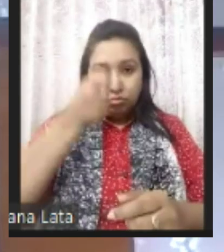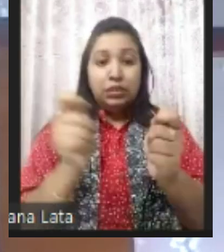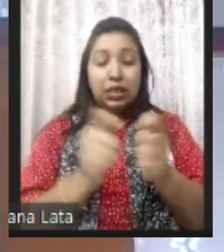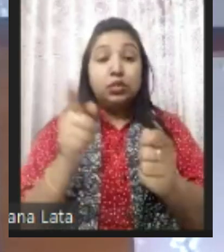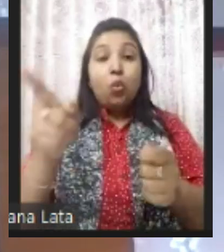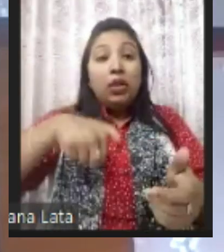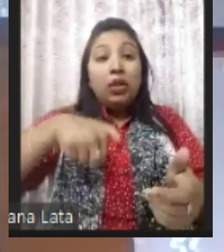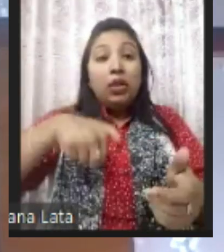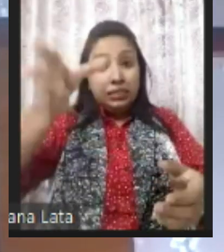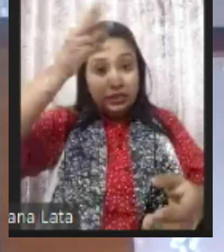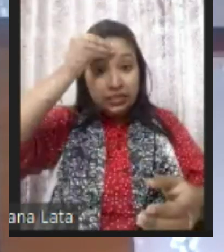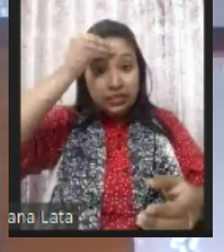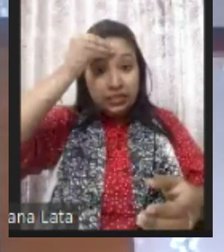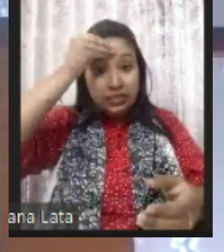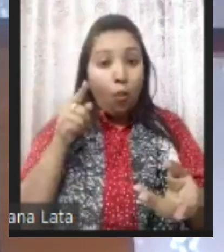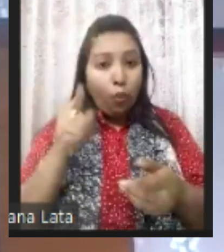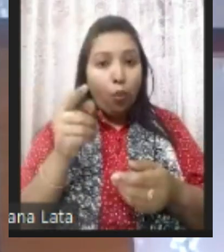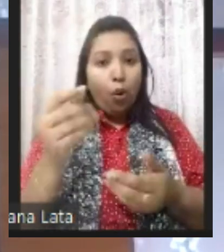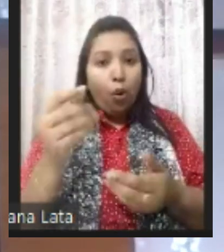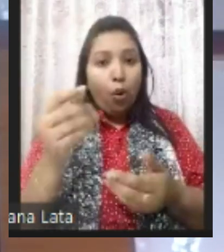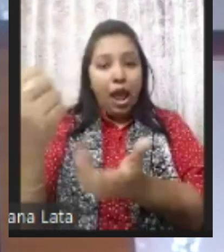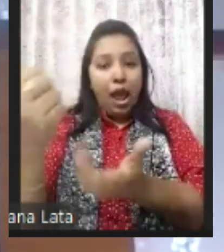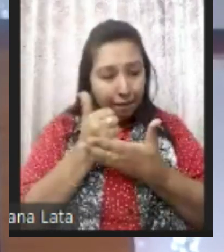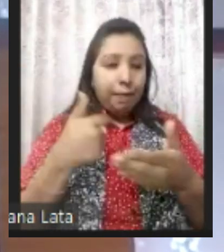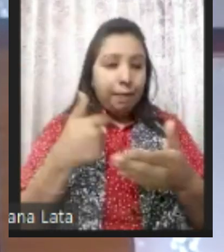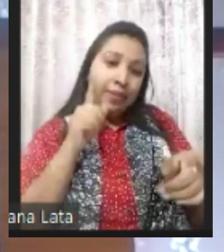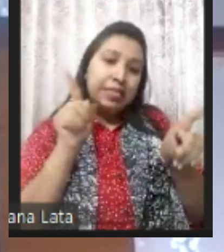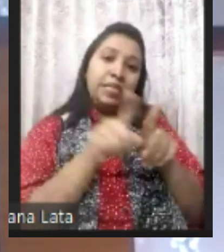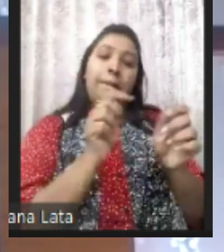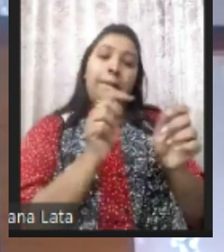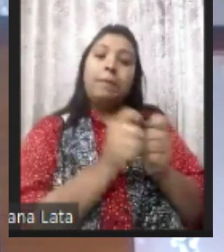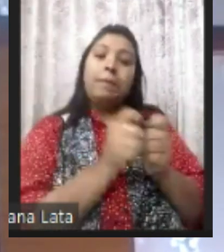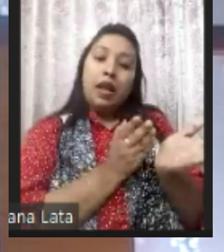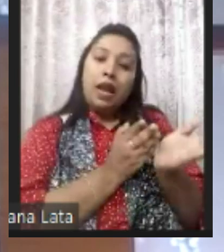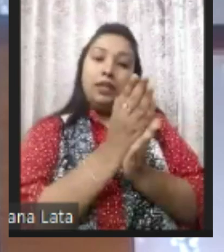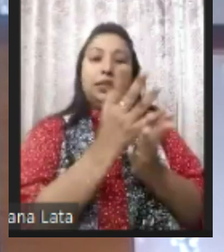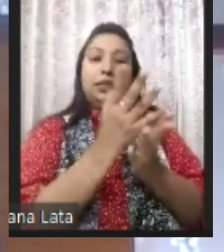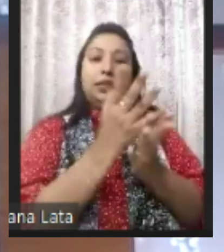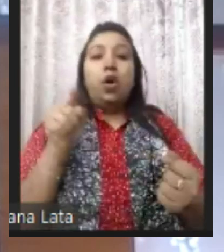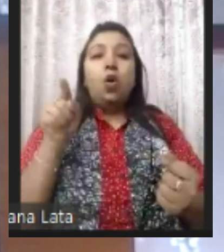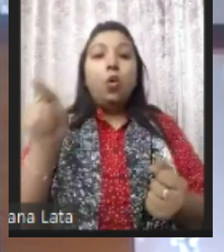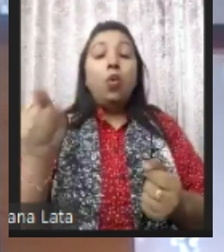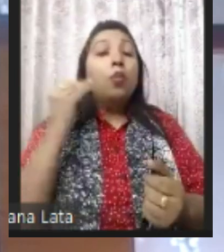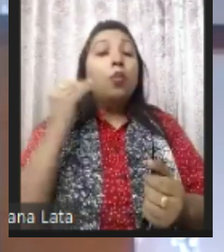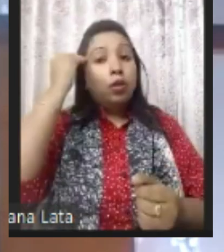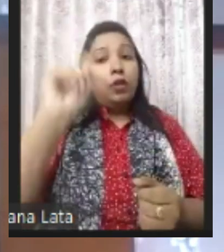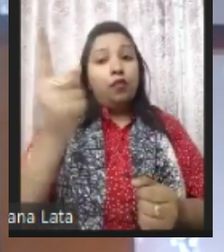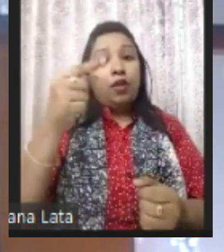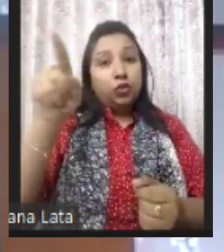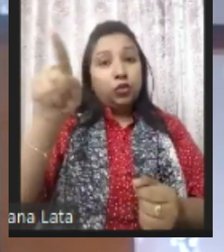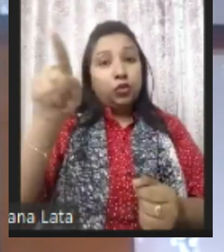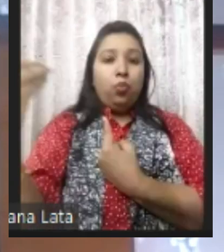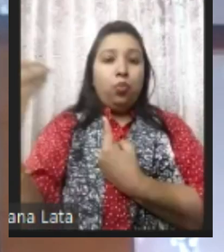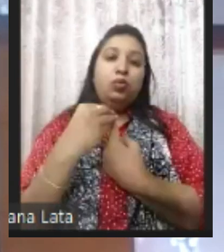our work, and shaping our work, programming nature, and to make it more inclusive. In such a situation, the